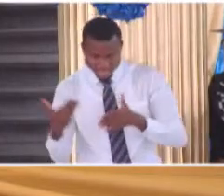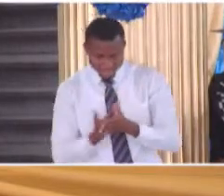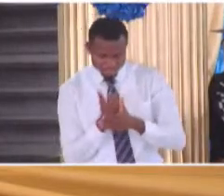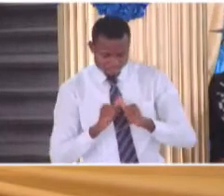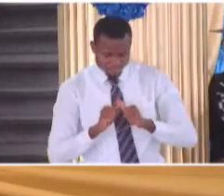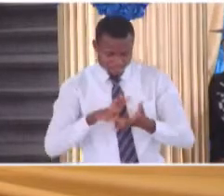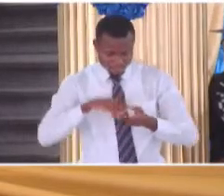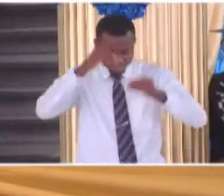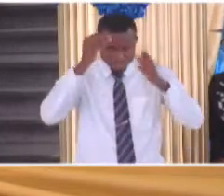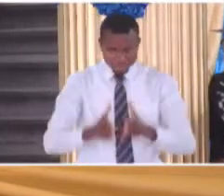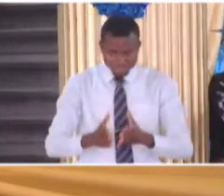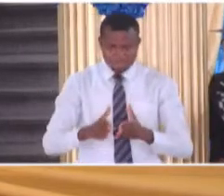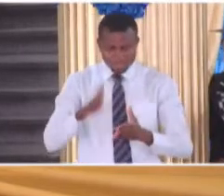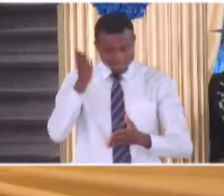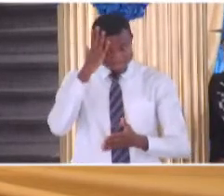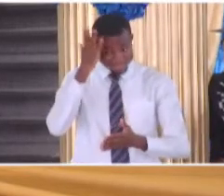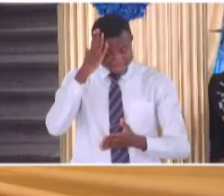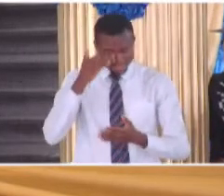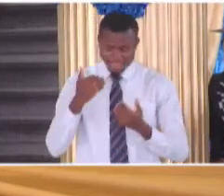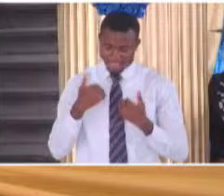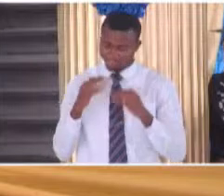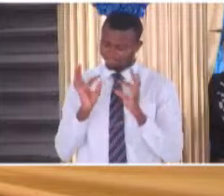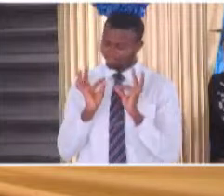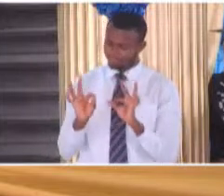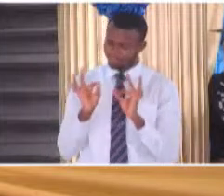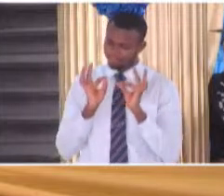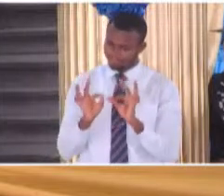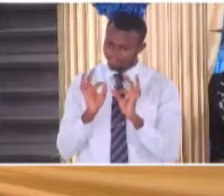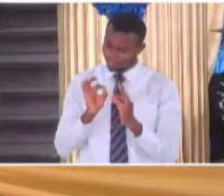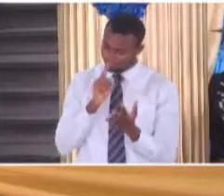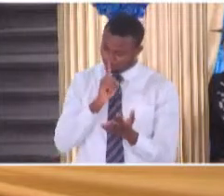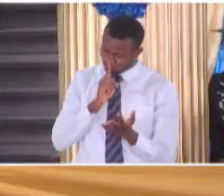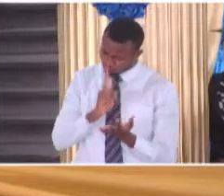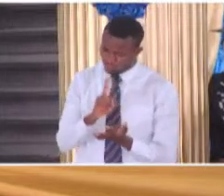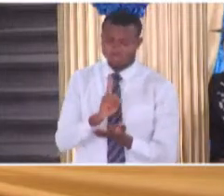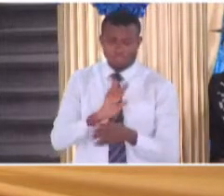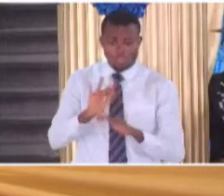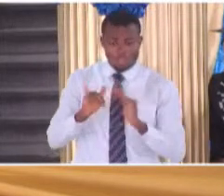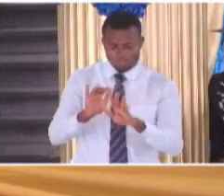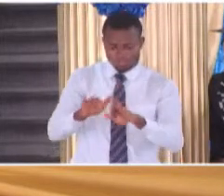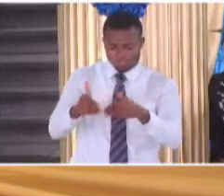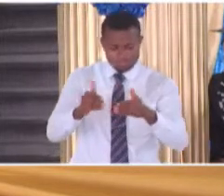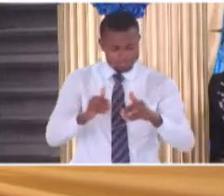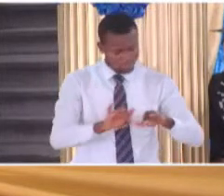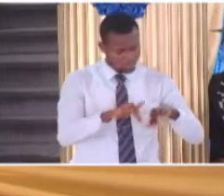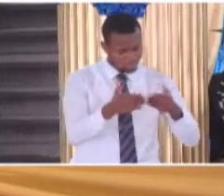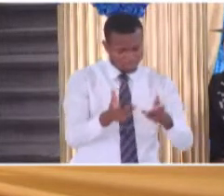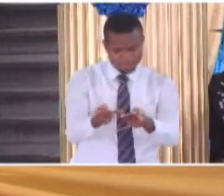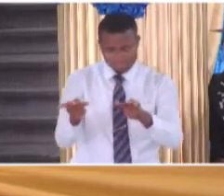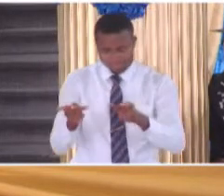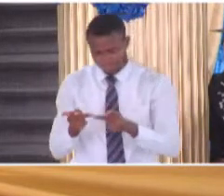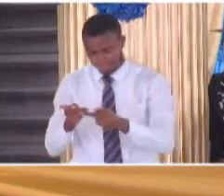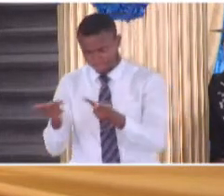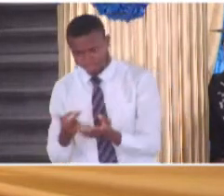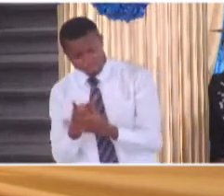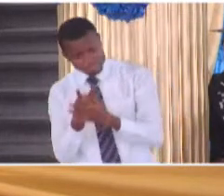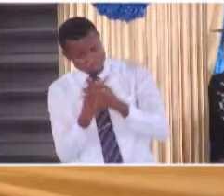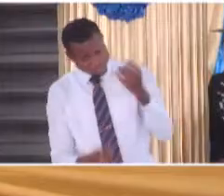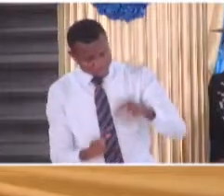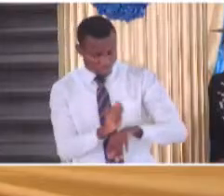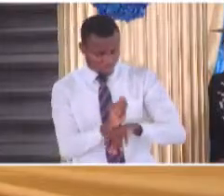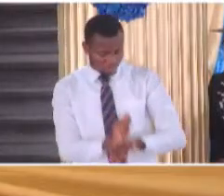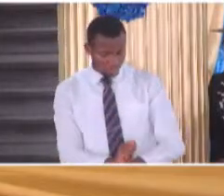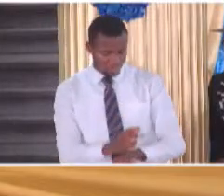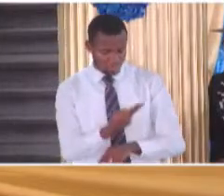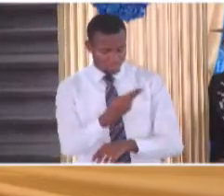students, has ensured fairness and transparency in the distribution of spaces in both the traditional